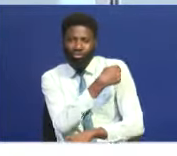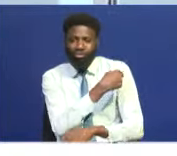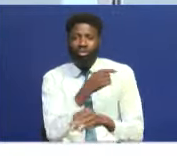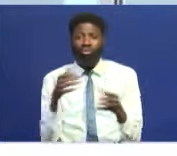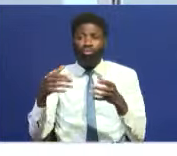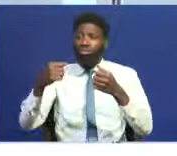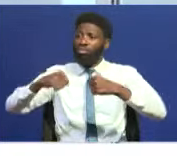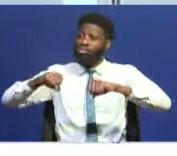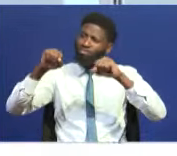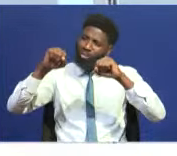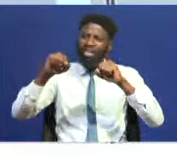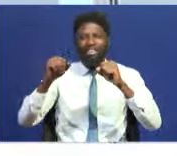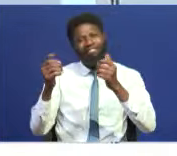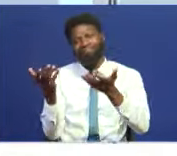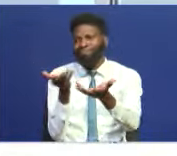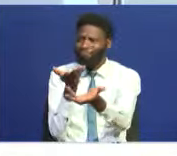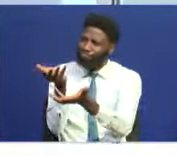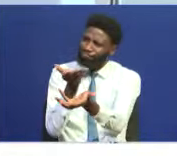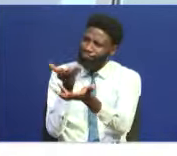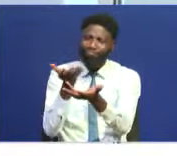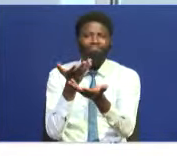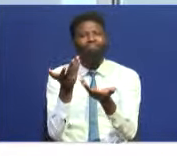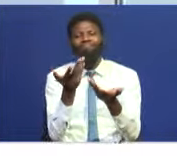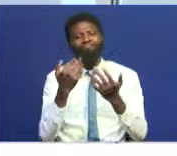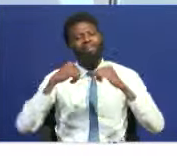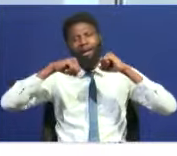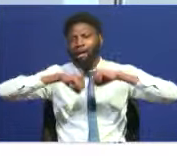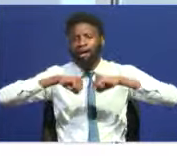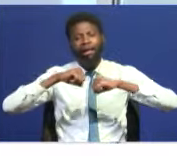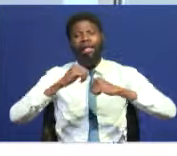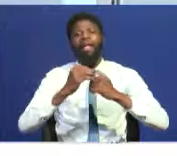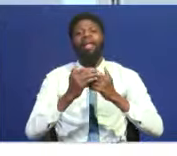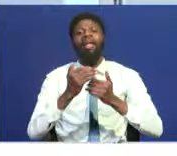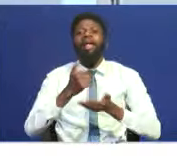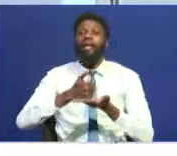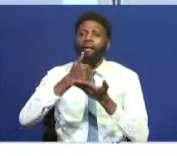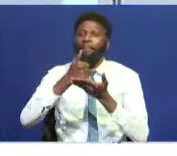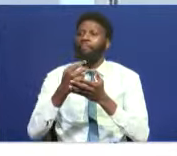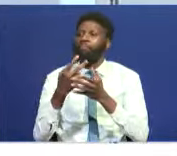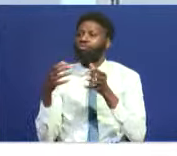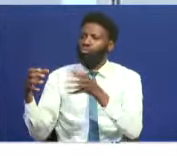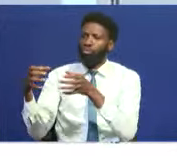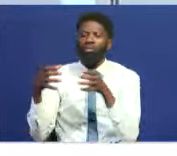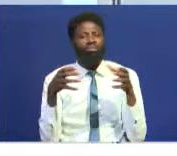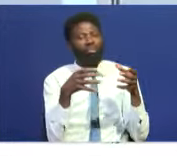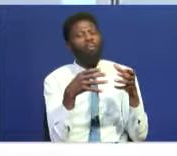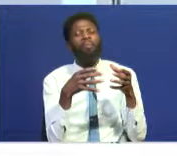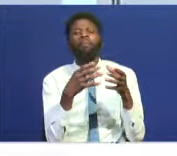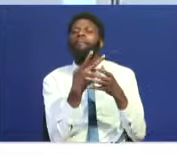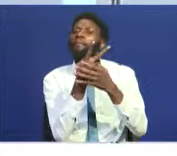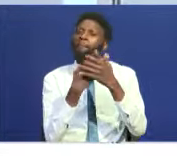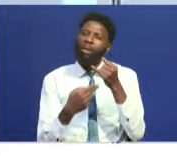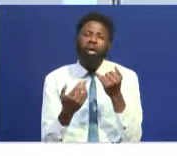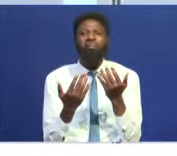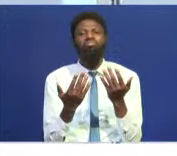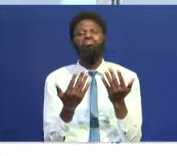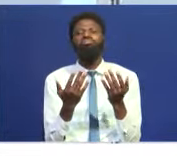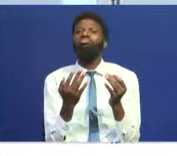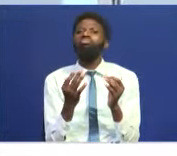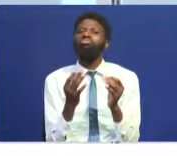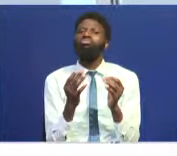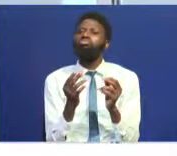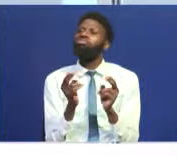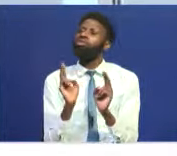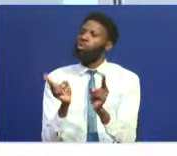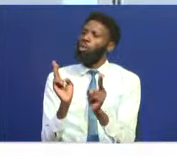reconsider their position for a win-win outcome. We need normalcy to be restored